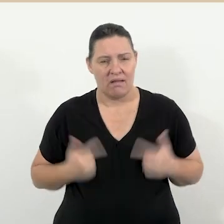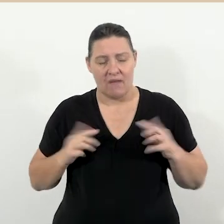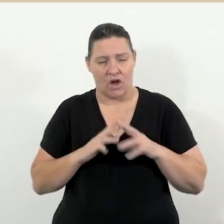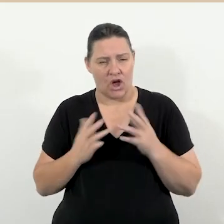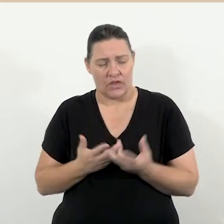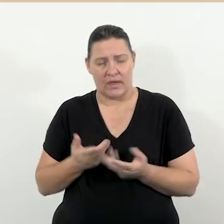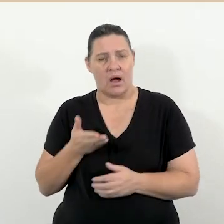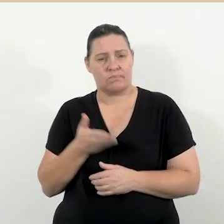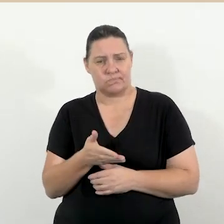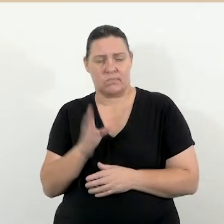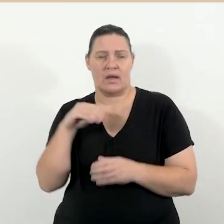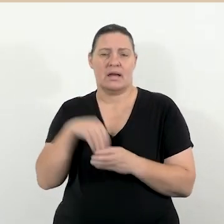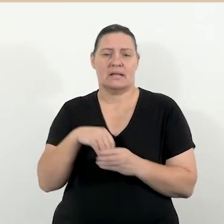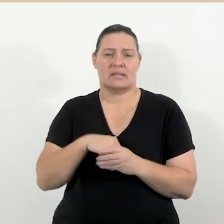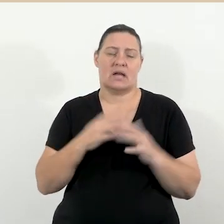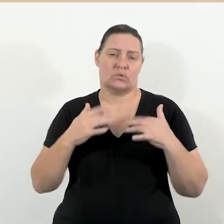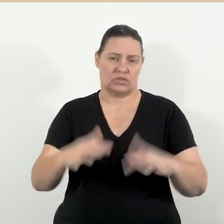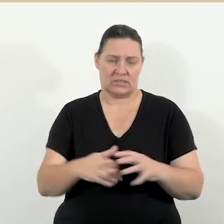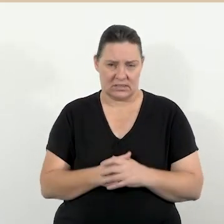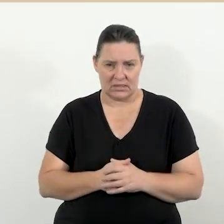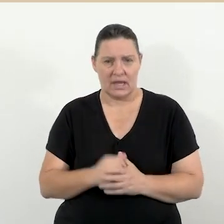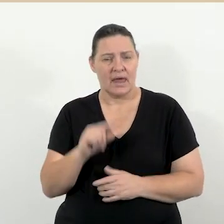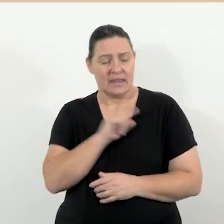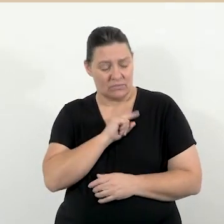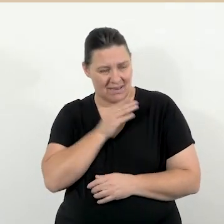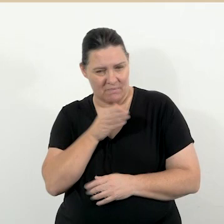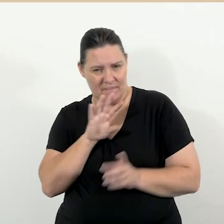Earth exist inside the ocean because